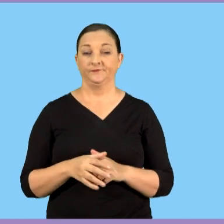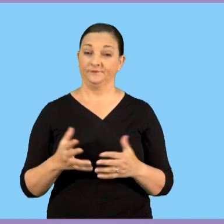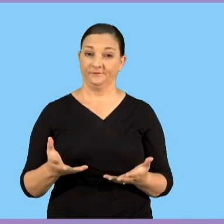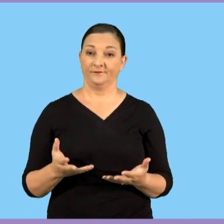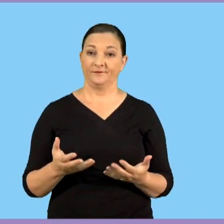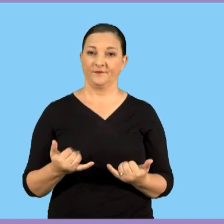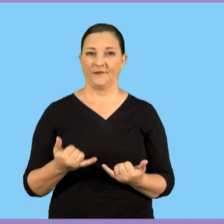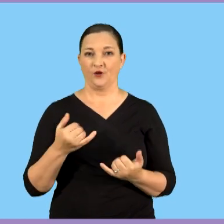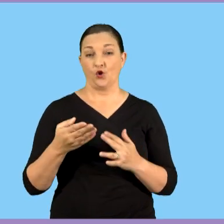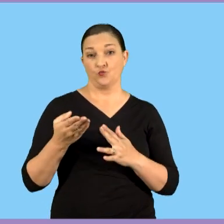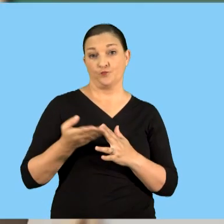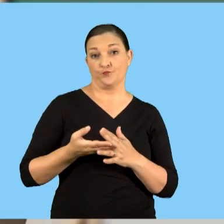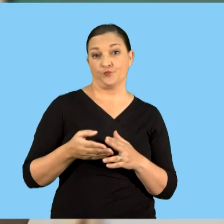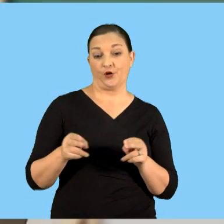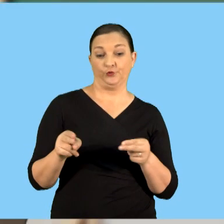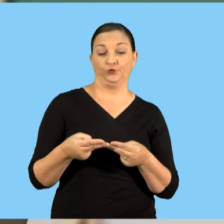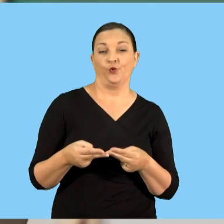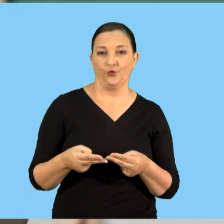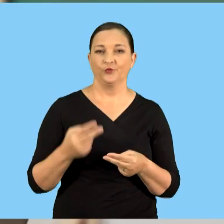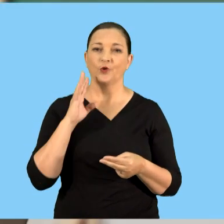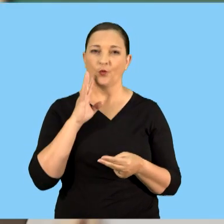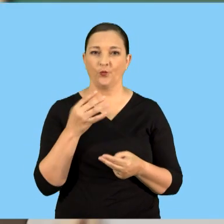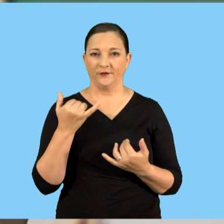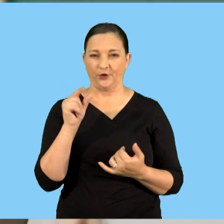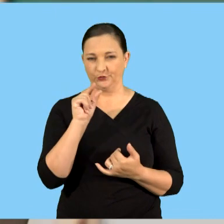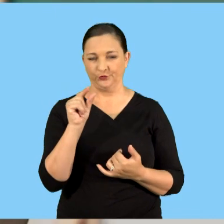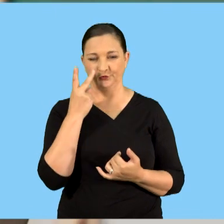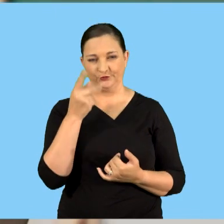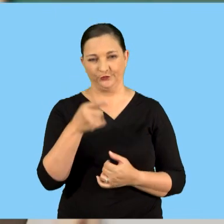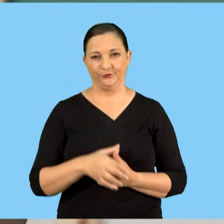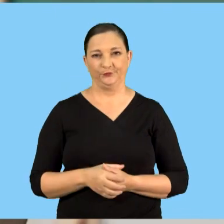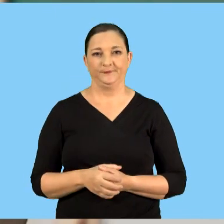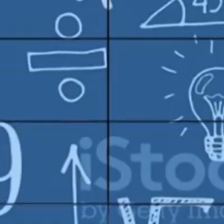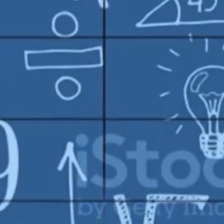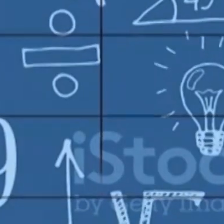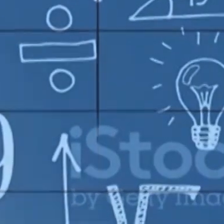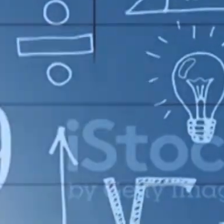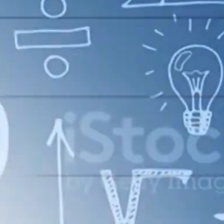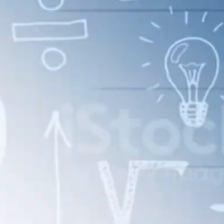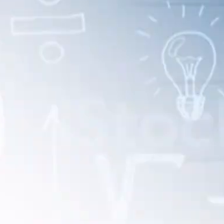So let's quickly go to an ad break, and then we will see you just now.